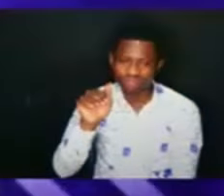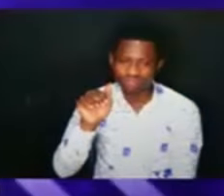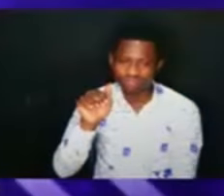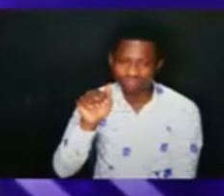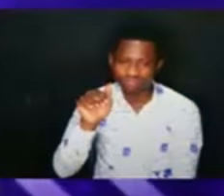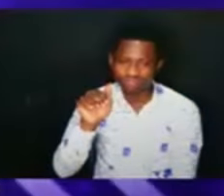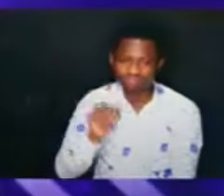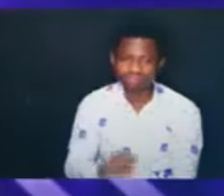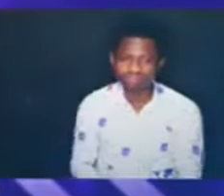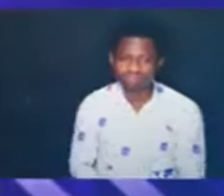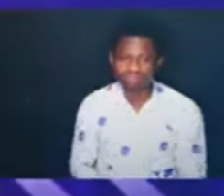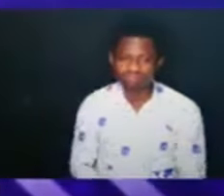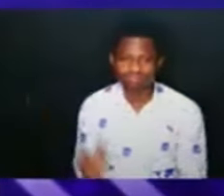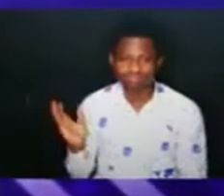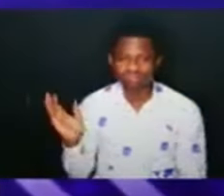dunum.